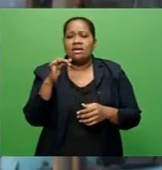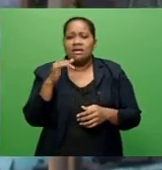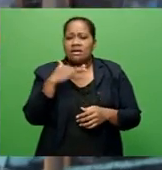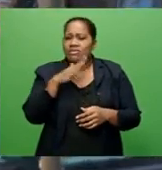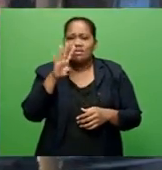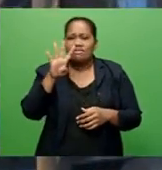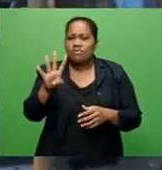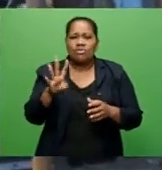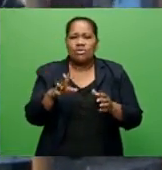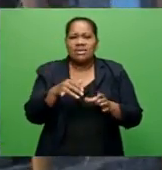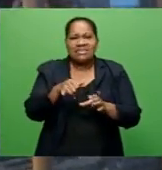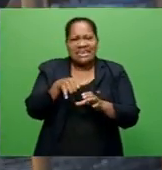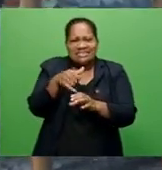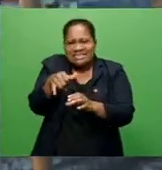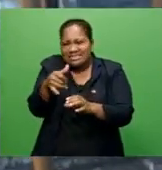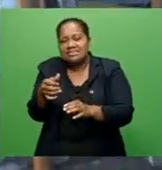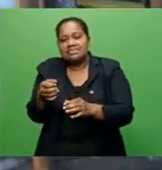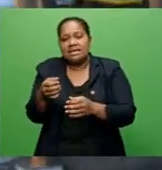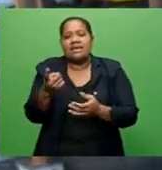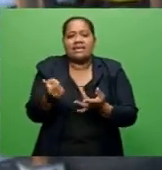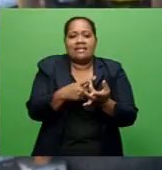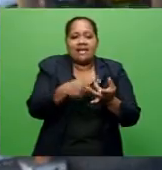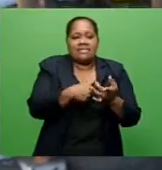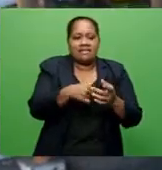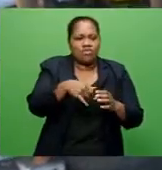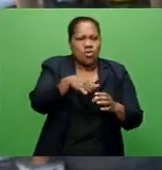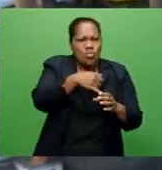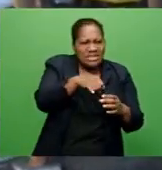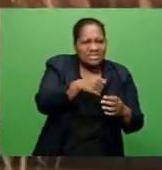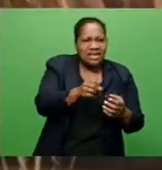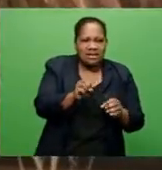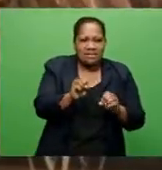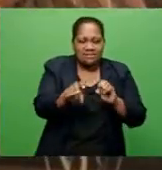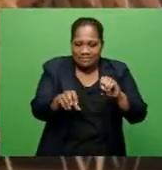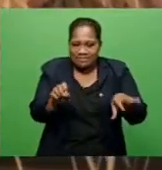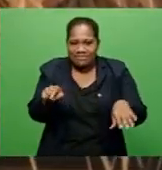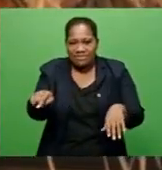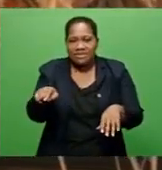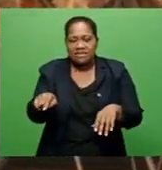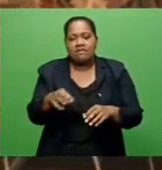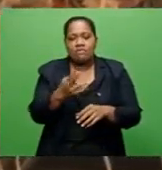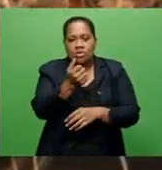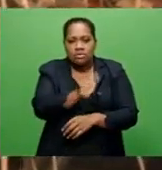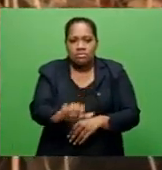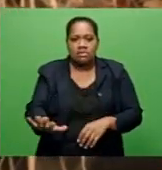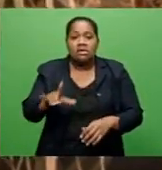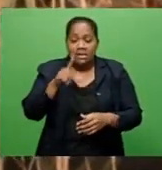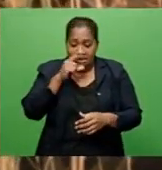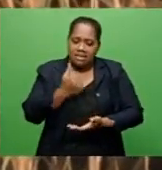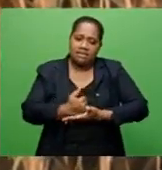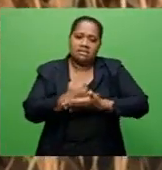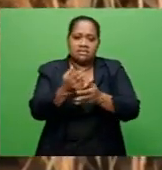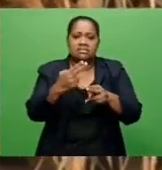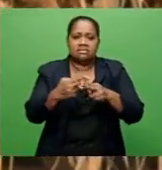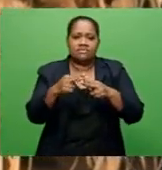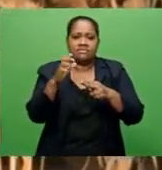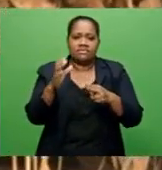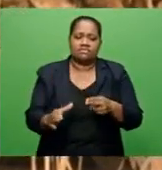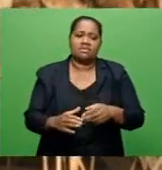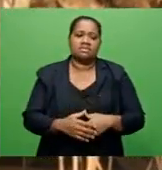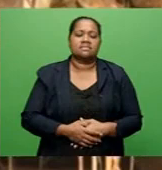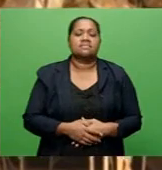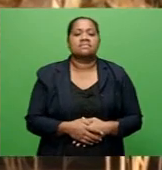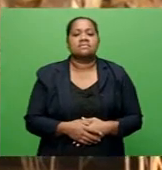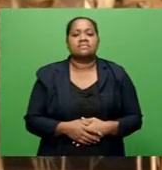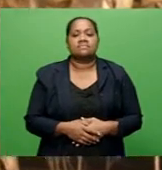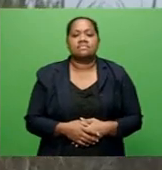26,104 kgs of durian weedicide, and also the provision of 50 hectares of slashing to assist farmers with slashing damaged crops.